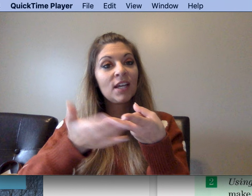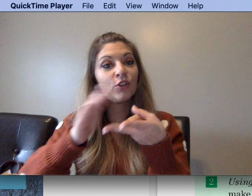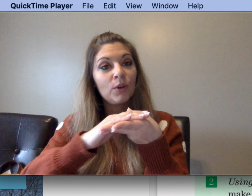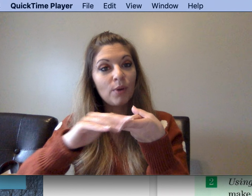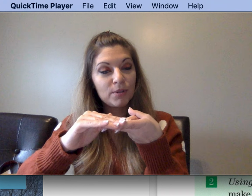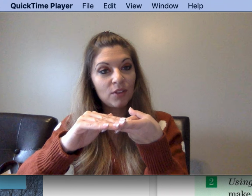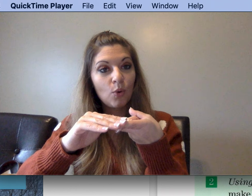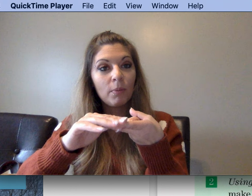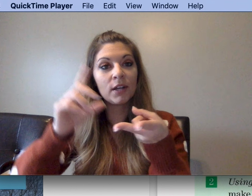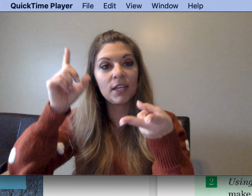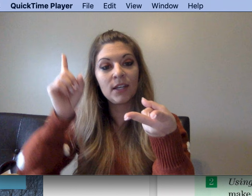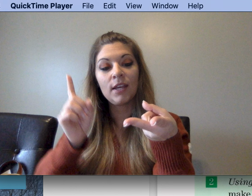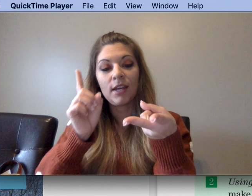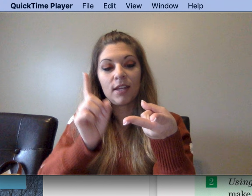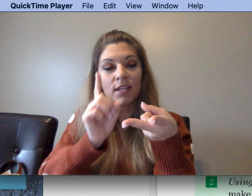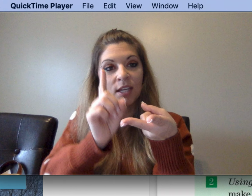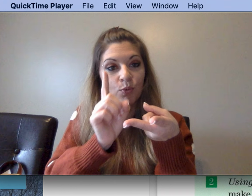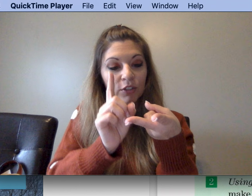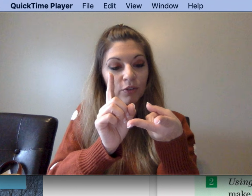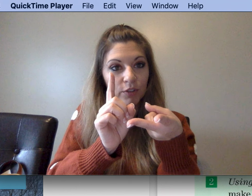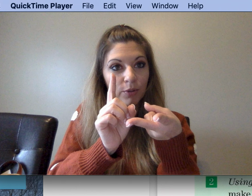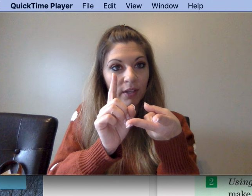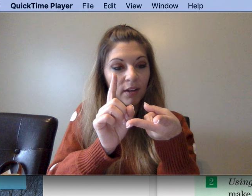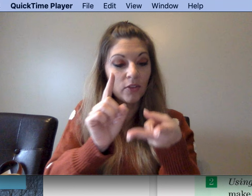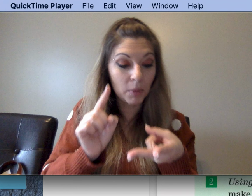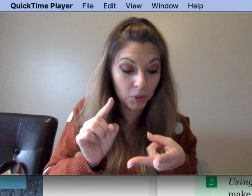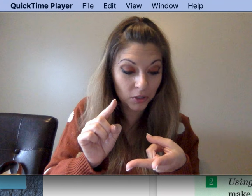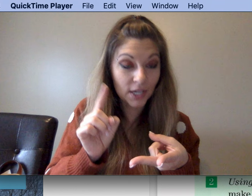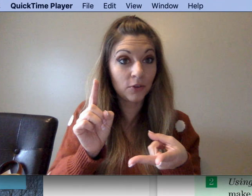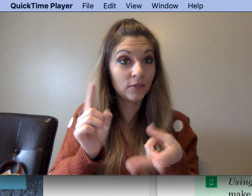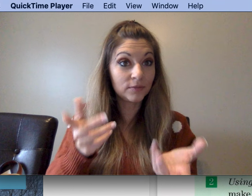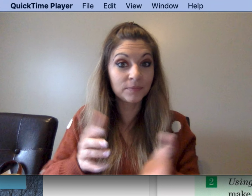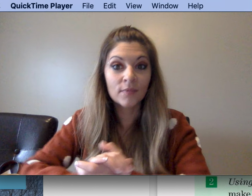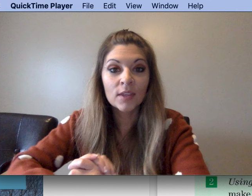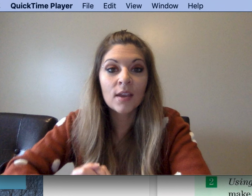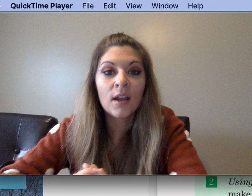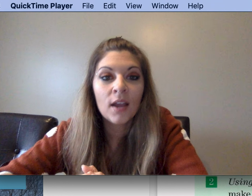laying down, you want to represent the whole body, and then he walked over to it, and then maybe look down.